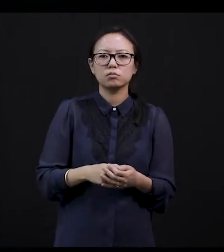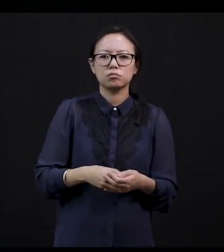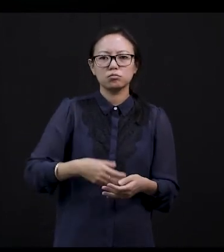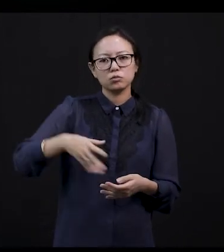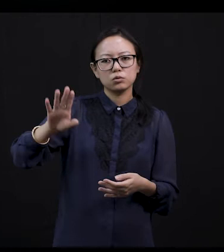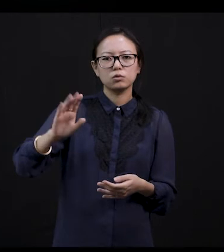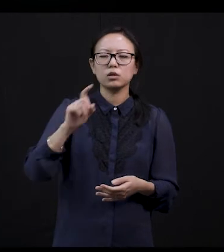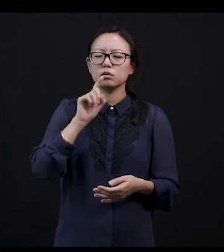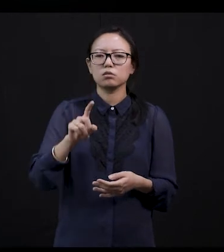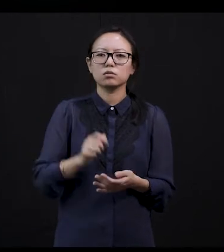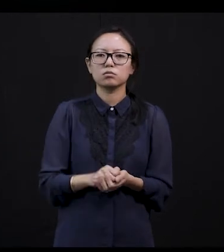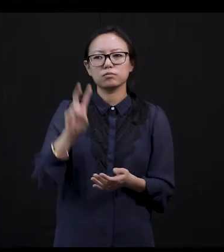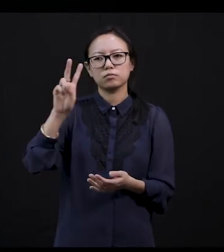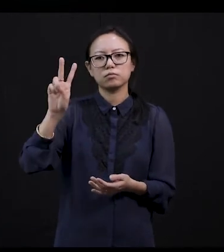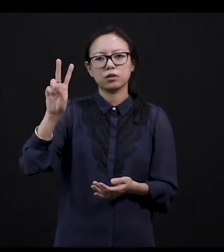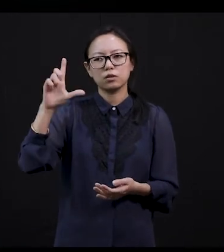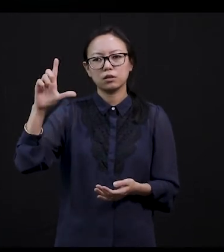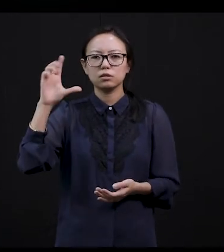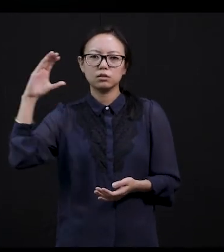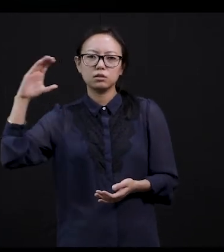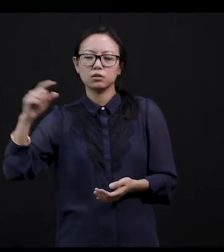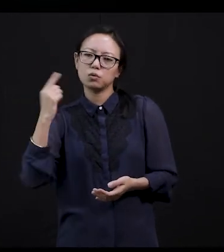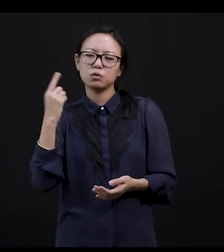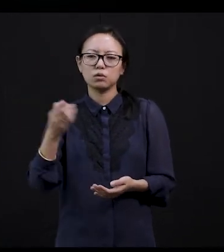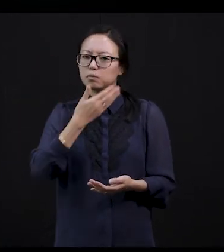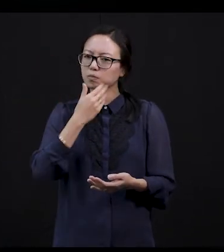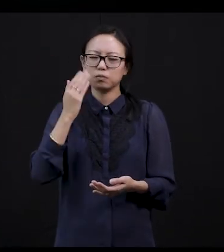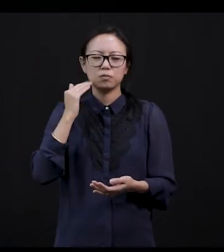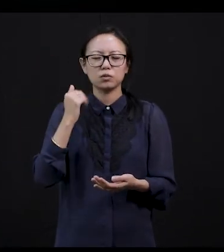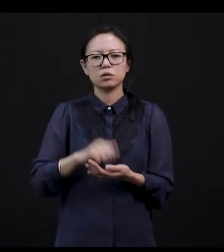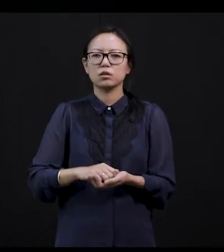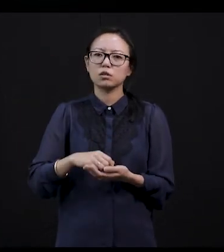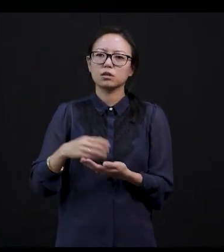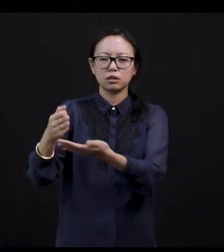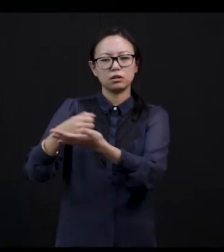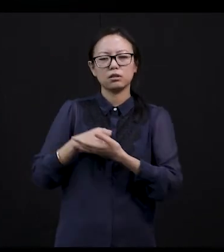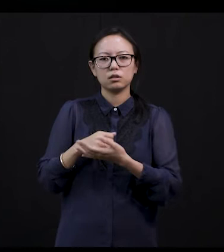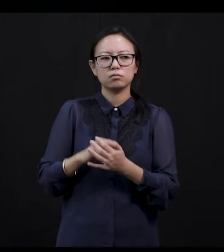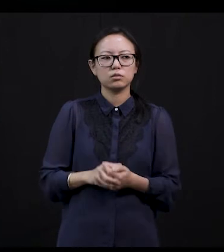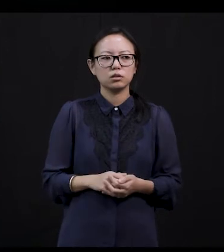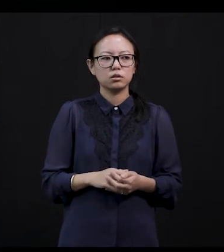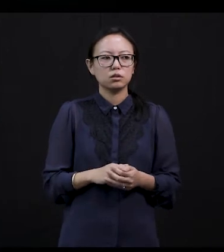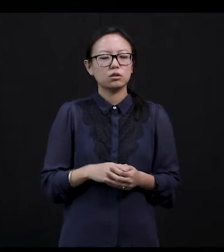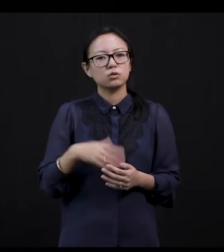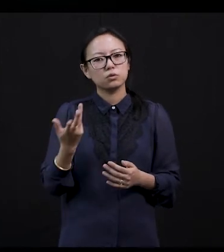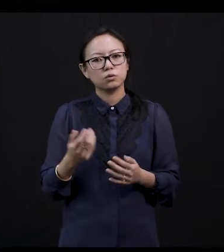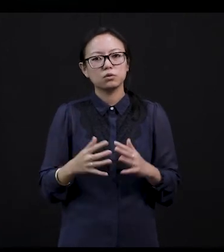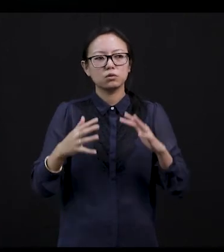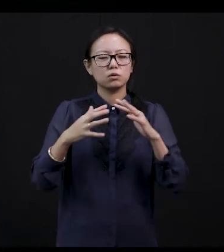VLCC. So what is he going to say? The next time the wholesaler comes, he's going to say, oh, there's one madam who says she only wants VLCC.